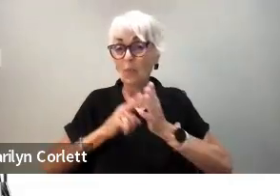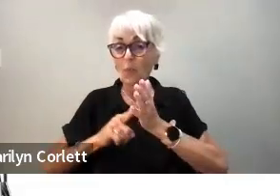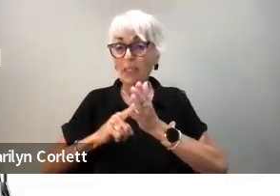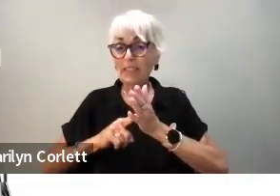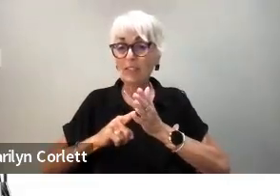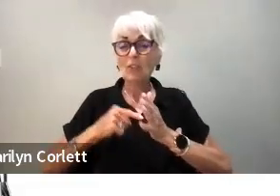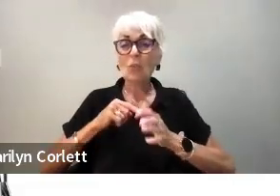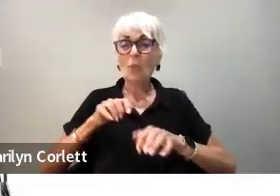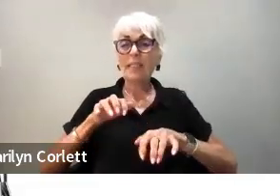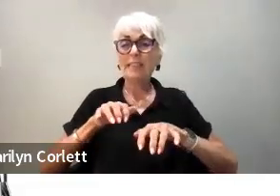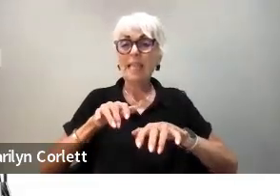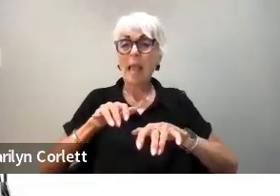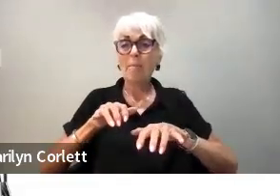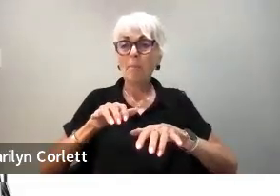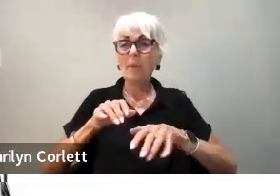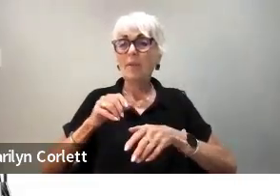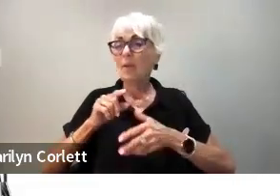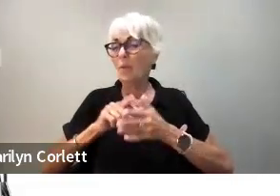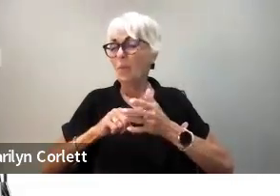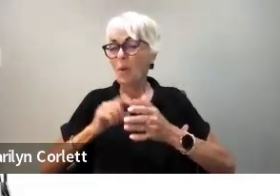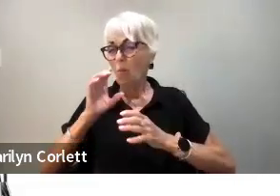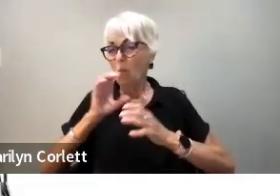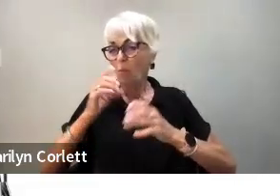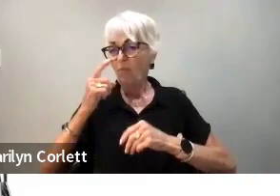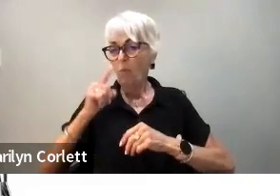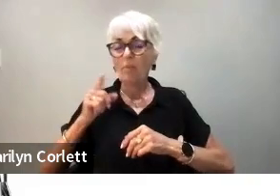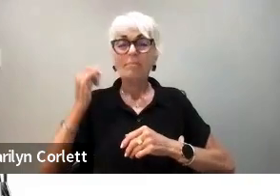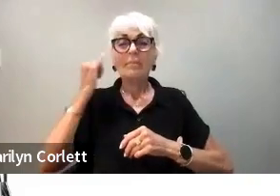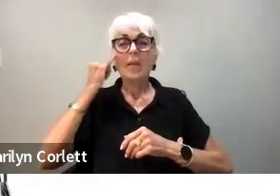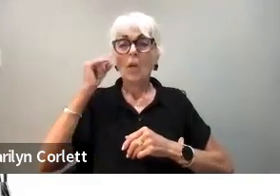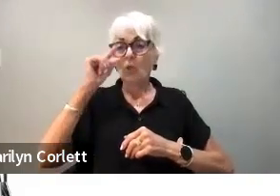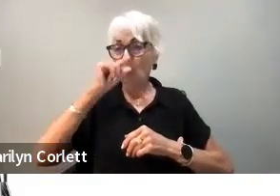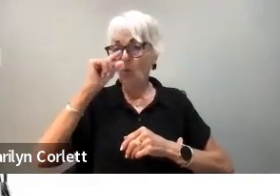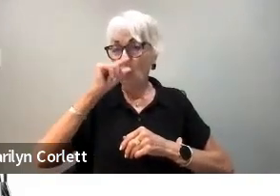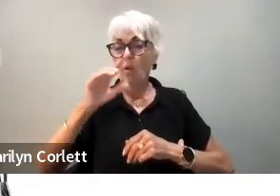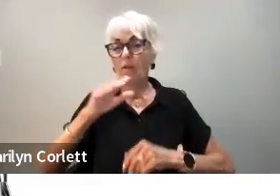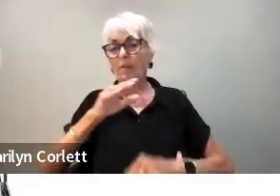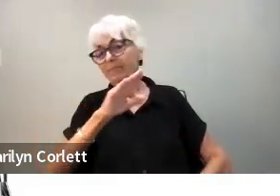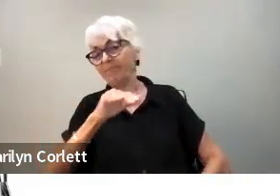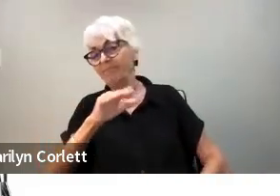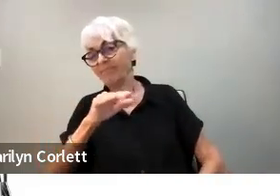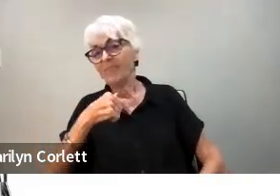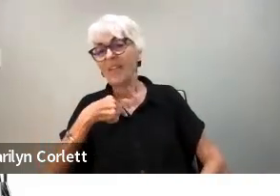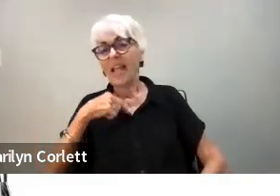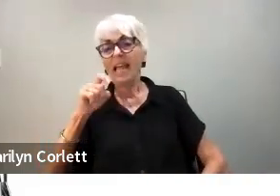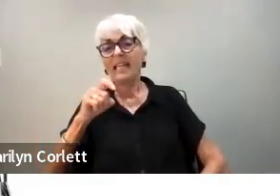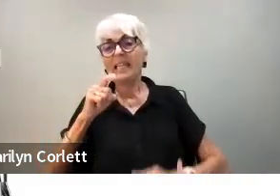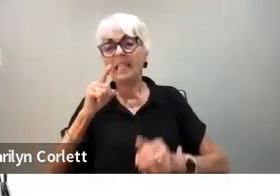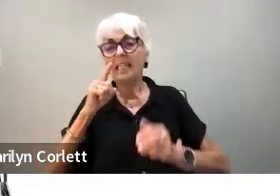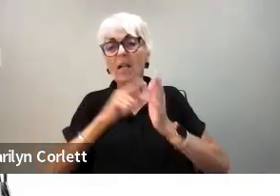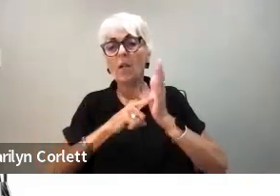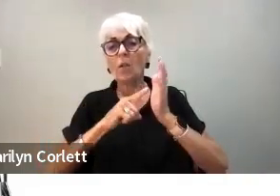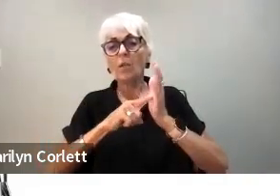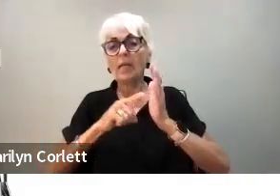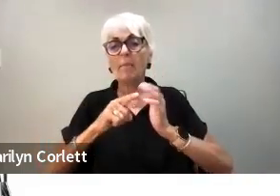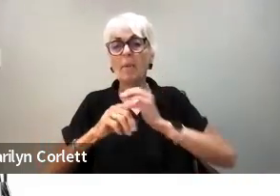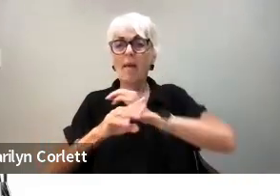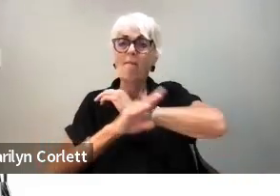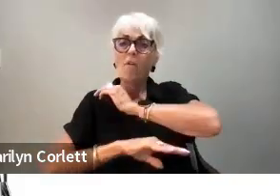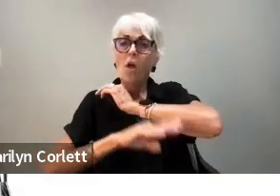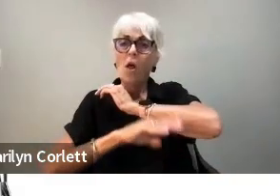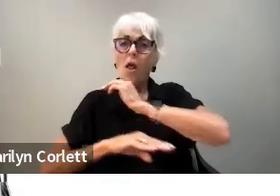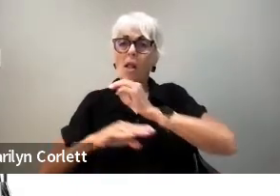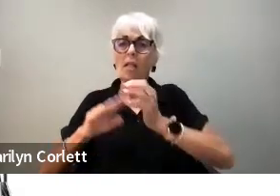literally type in what we're trying to find to do. So if you go onto Google and you say, "Hey, I need to look up fall cleanup